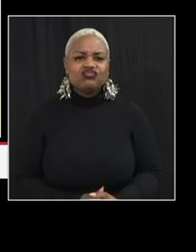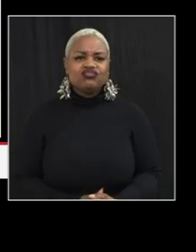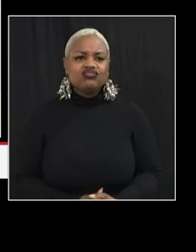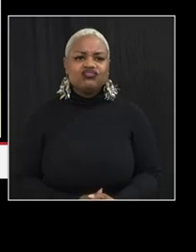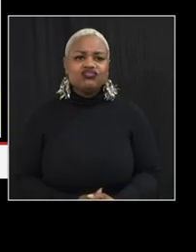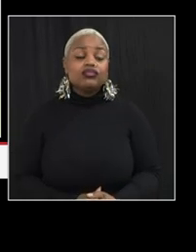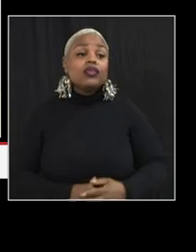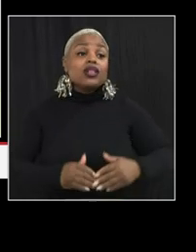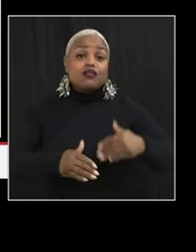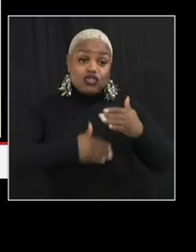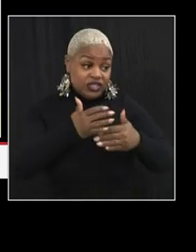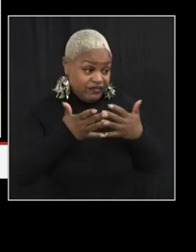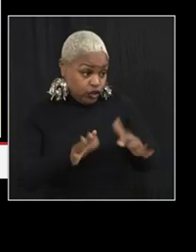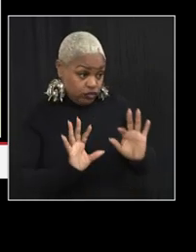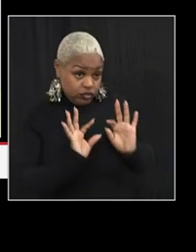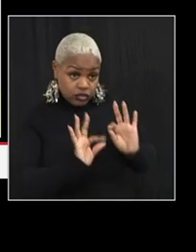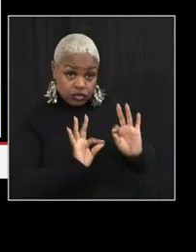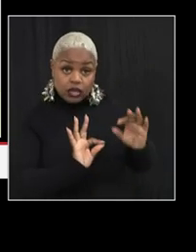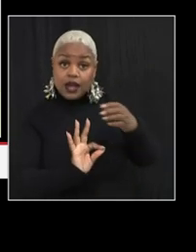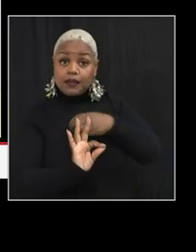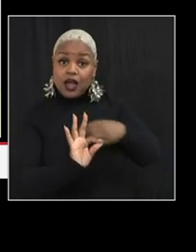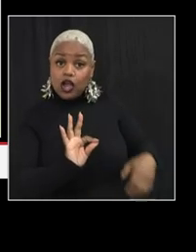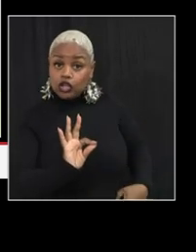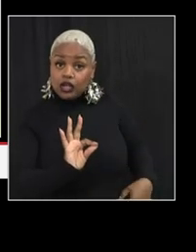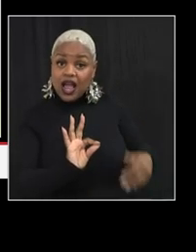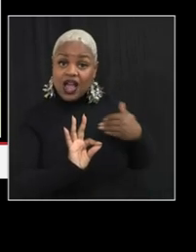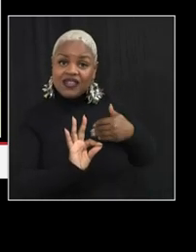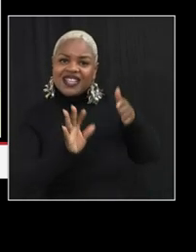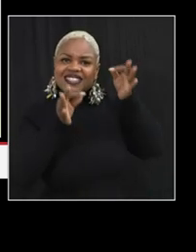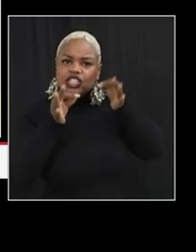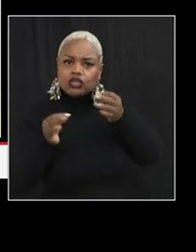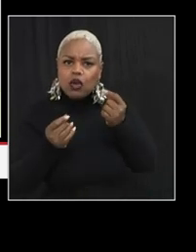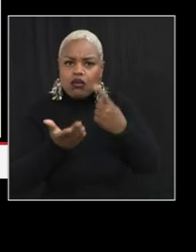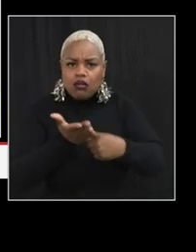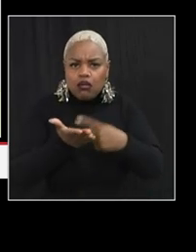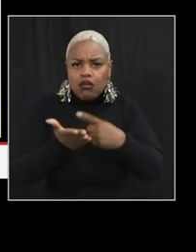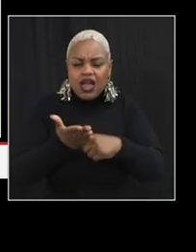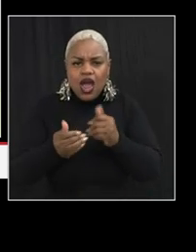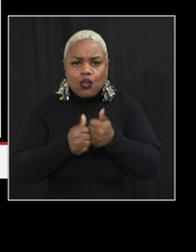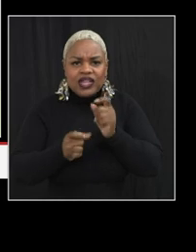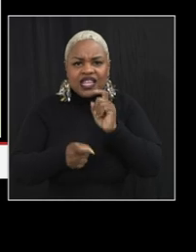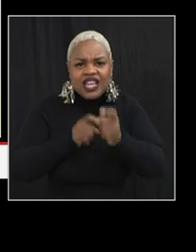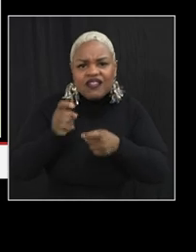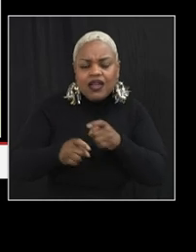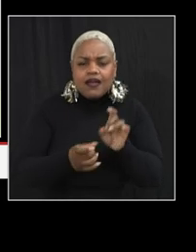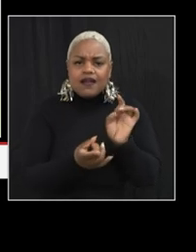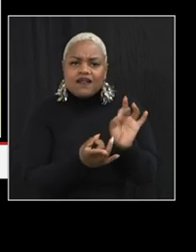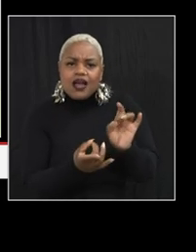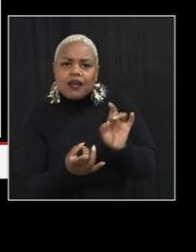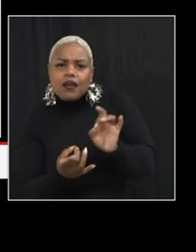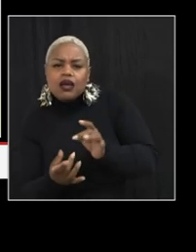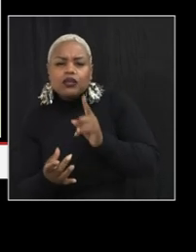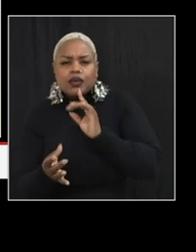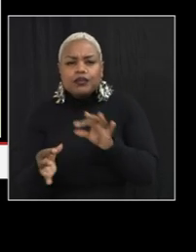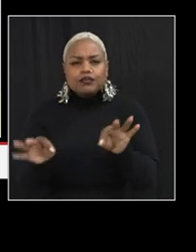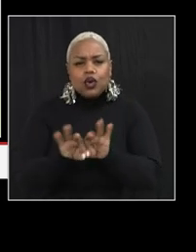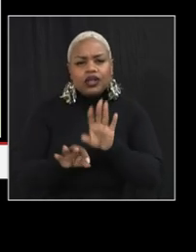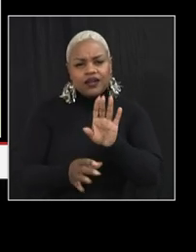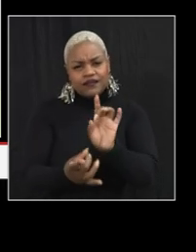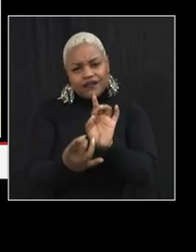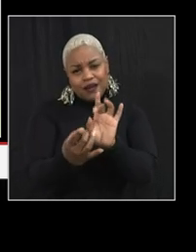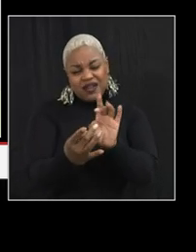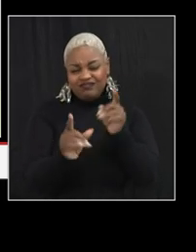process is making decisions about how to make the final adjustments. The feedback is incredibly important. We give that budget to the